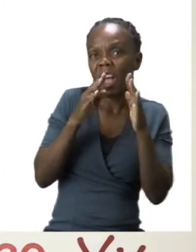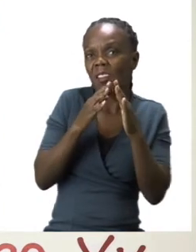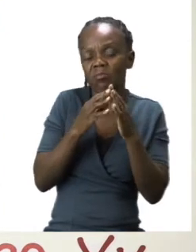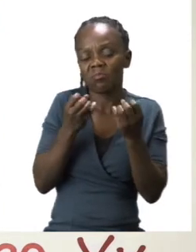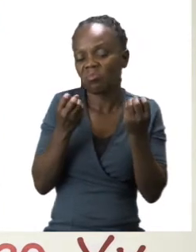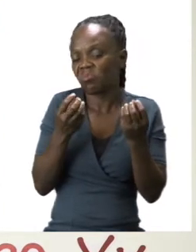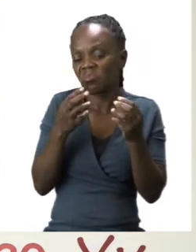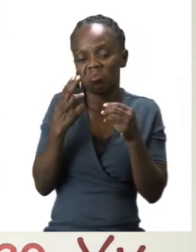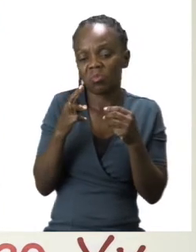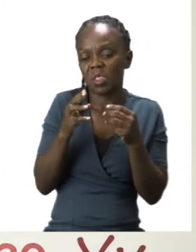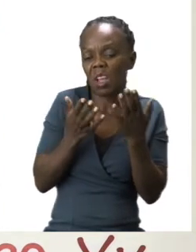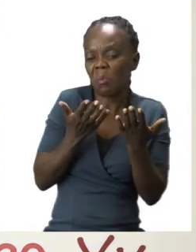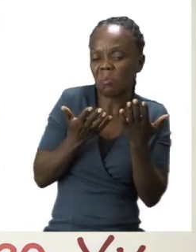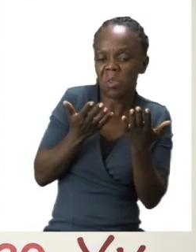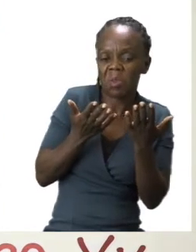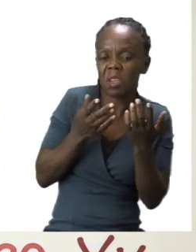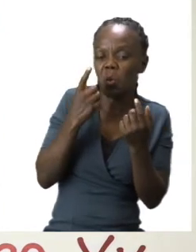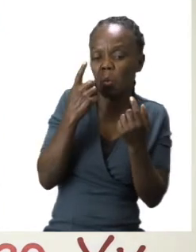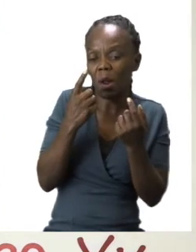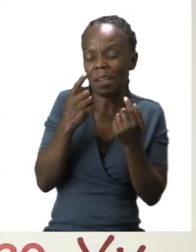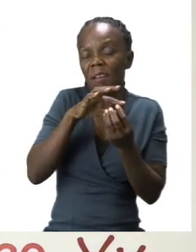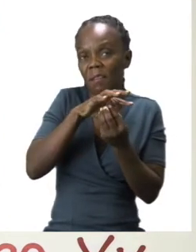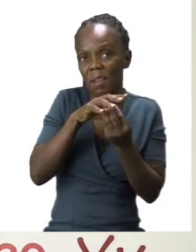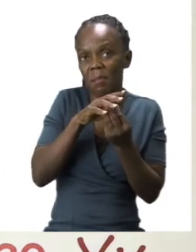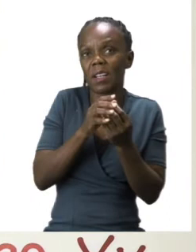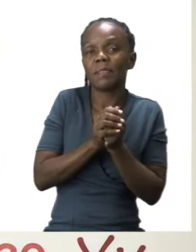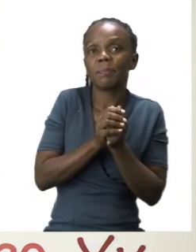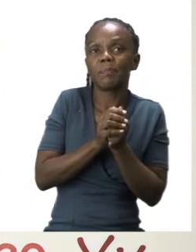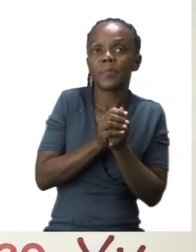We have, let's say them together, tent,